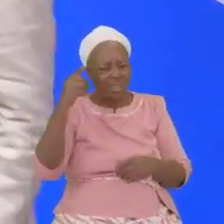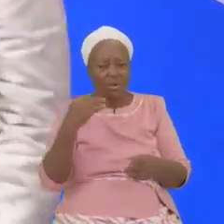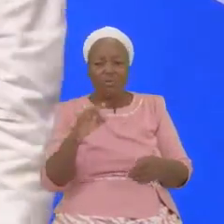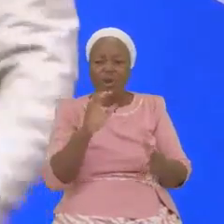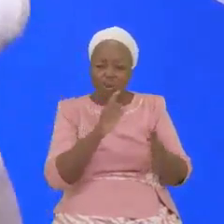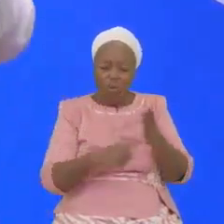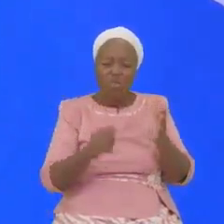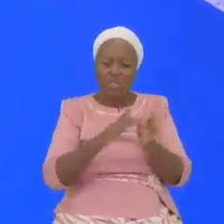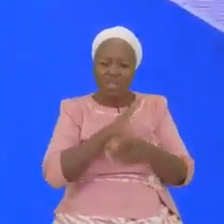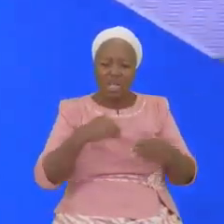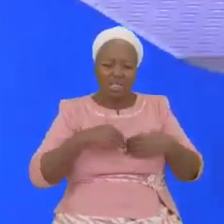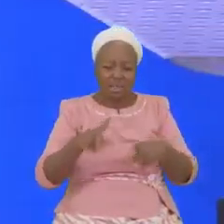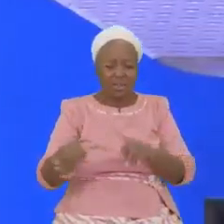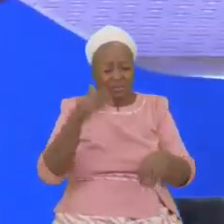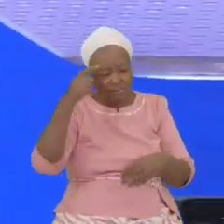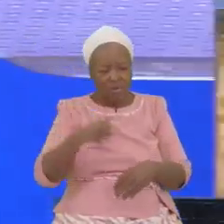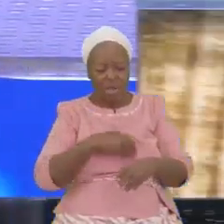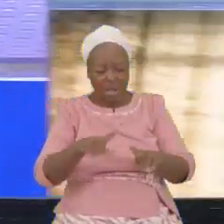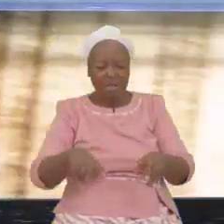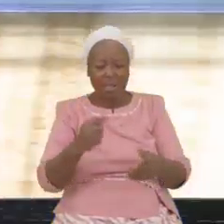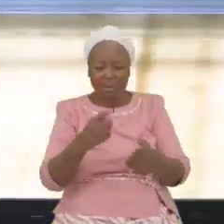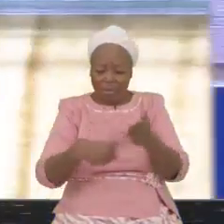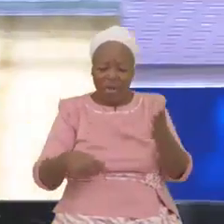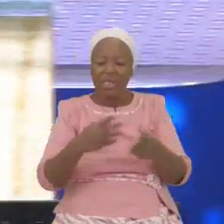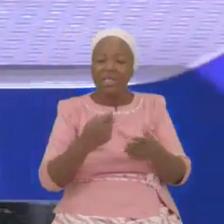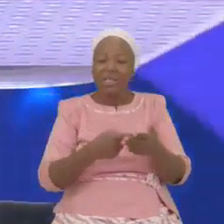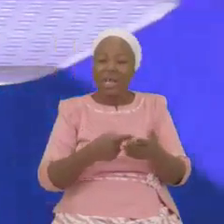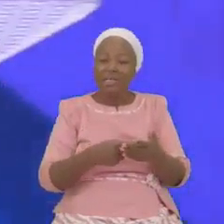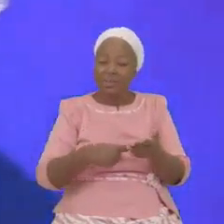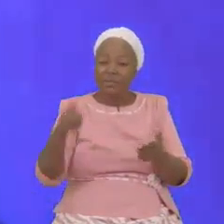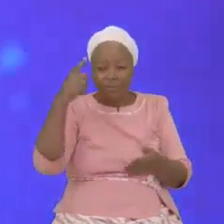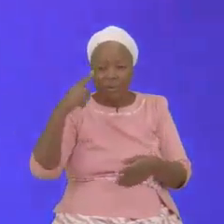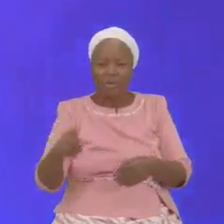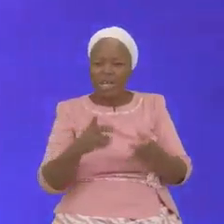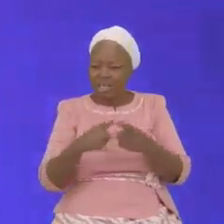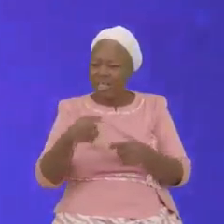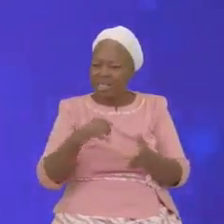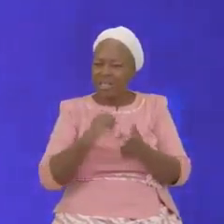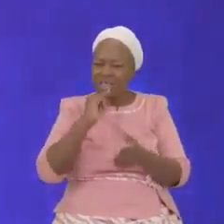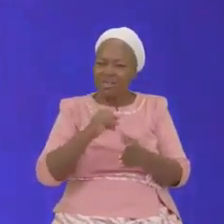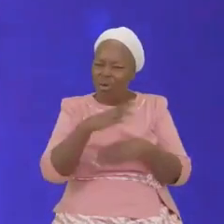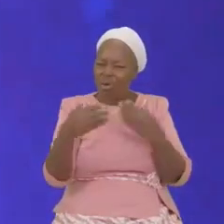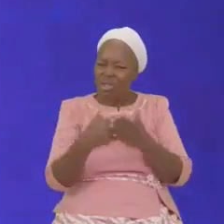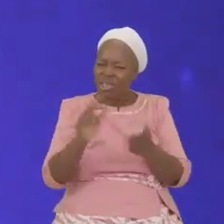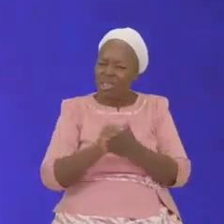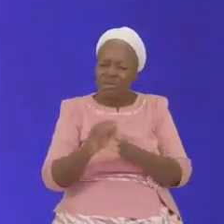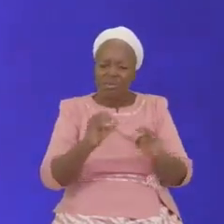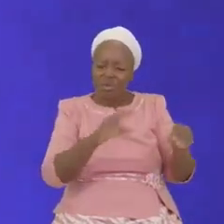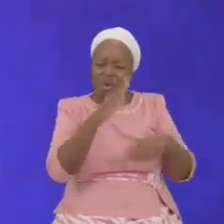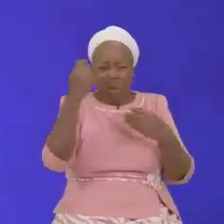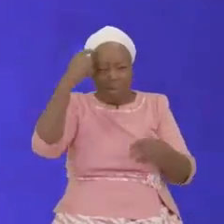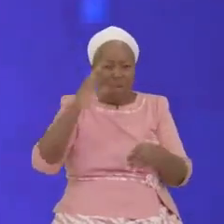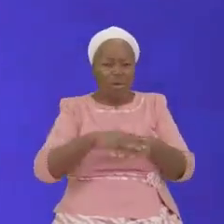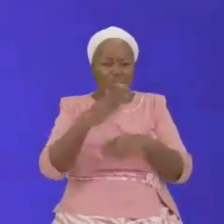price Jesus has paid? It's the thing we think about. That's what gives us the worry and the anxiety. And you